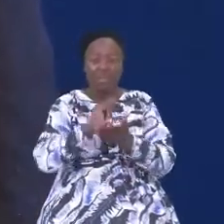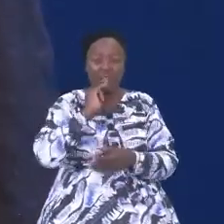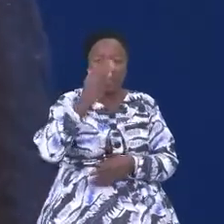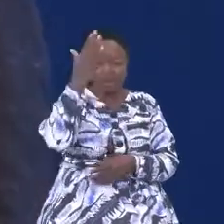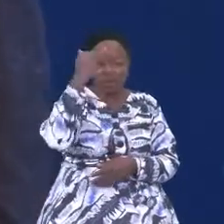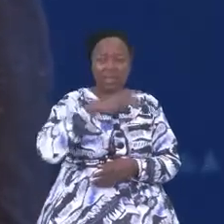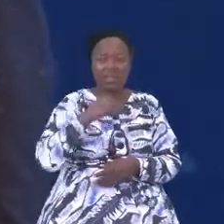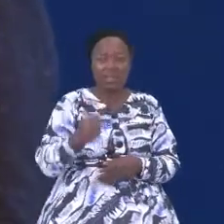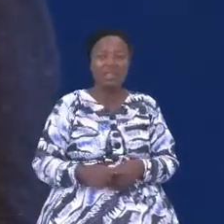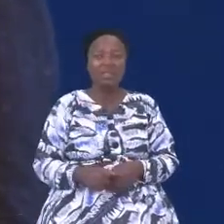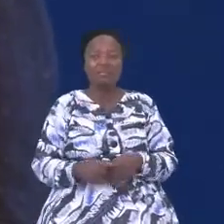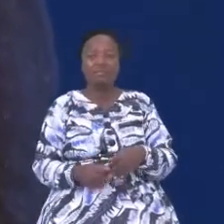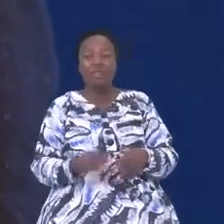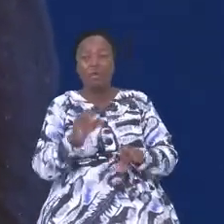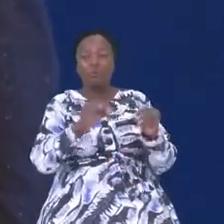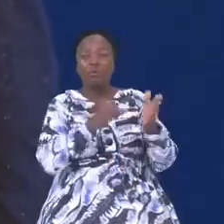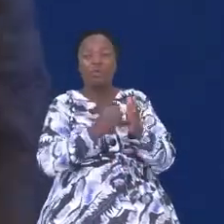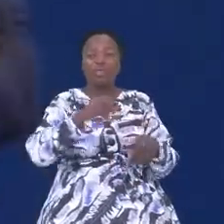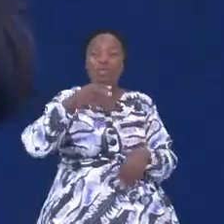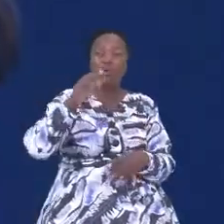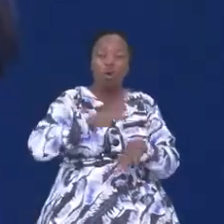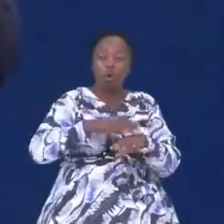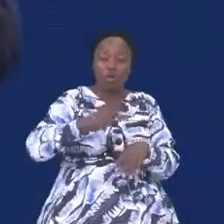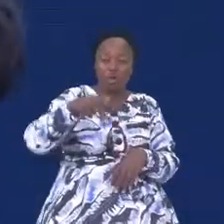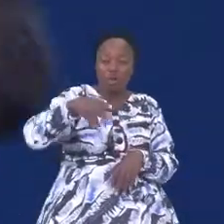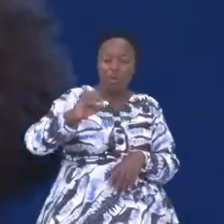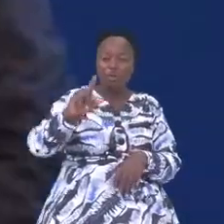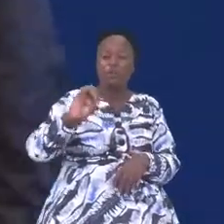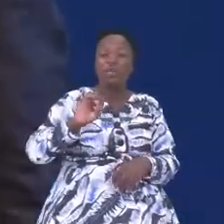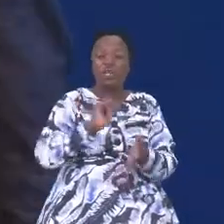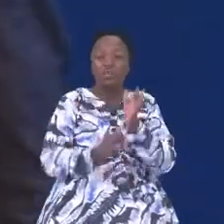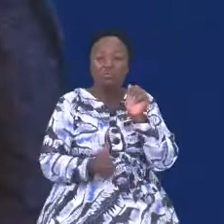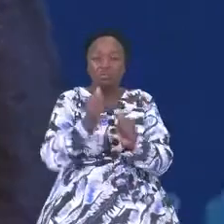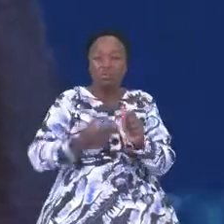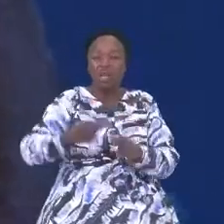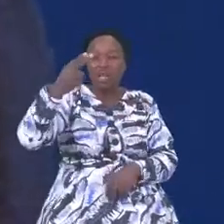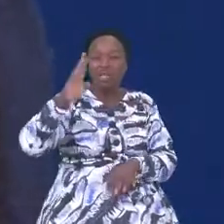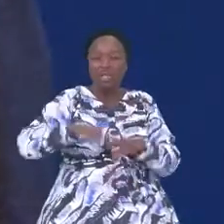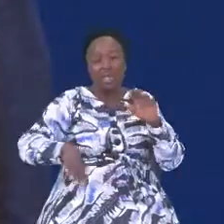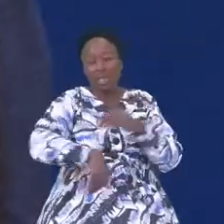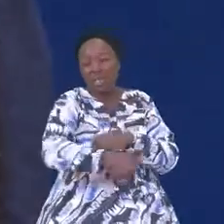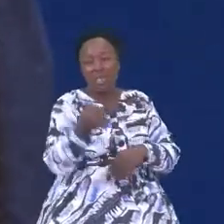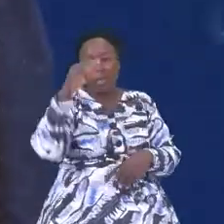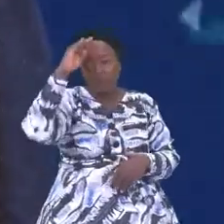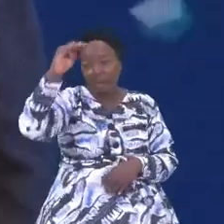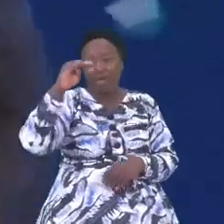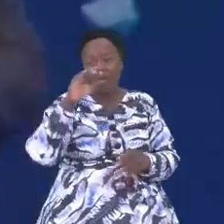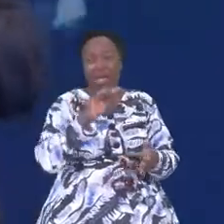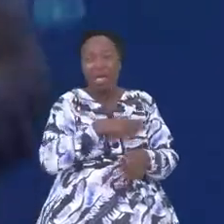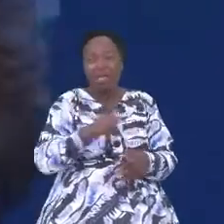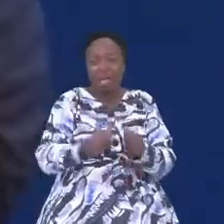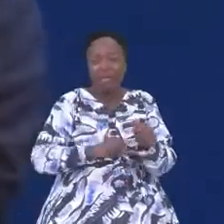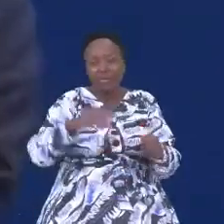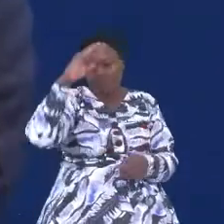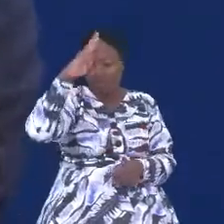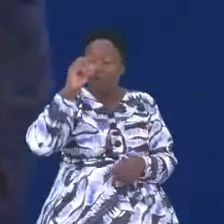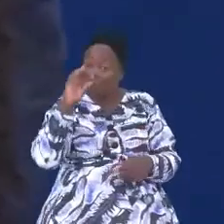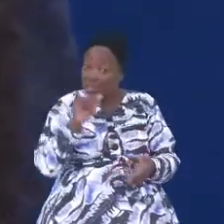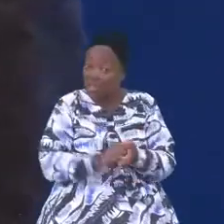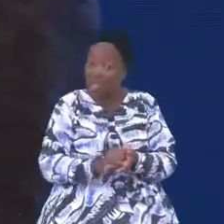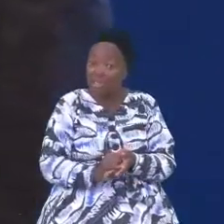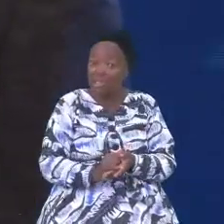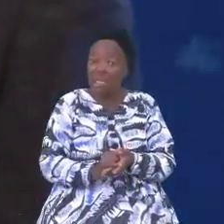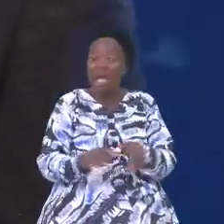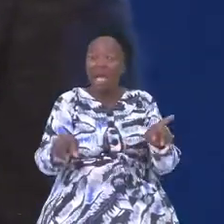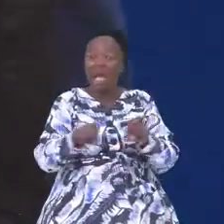they raised up a pole higher than any man and every man, so that